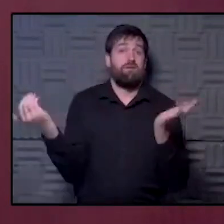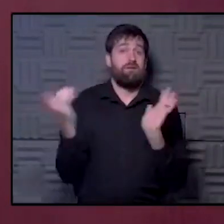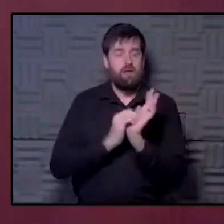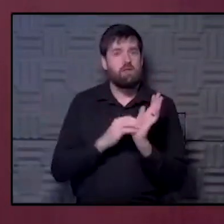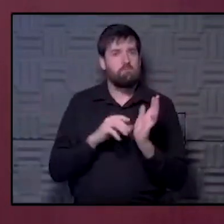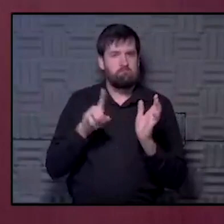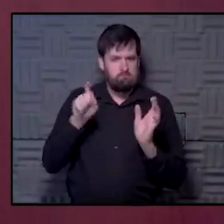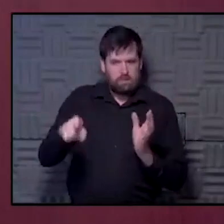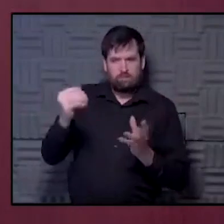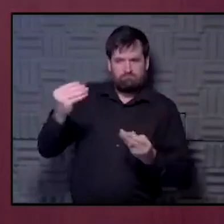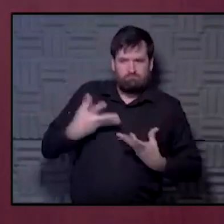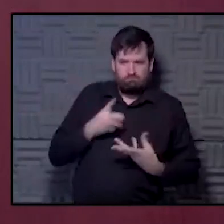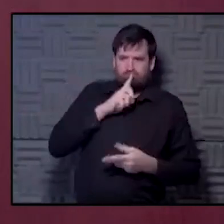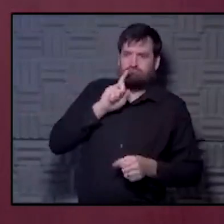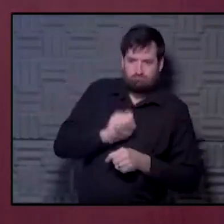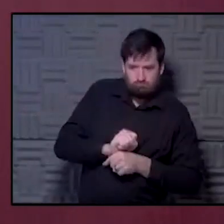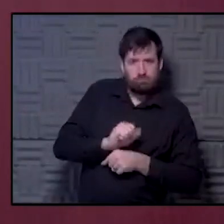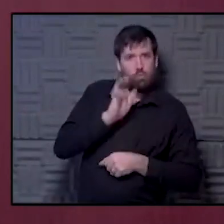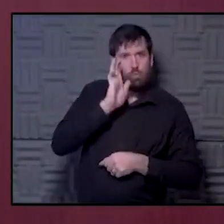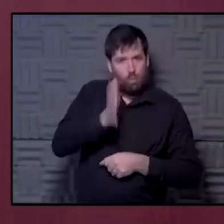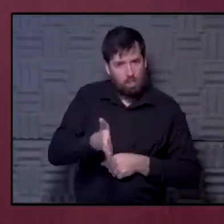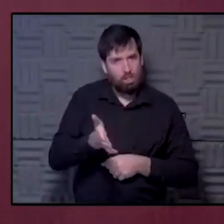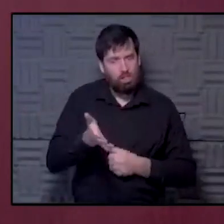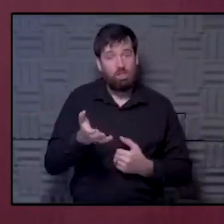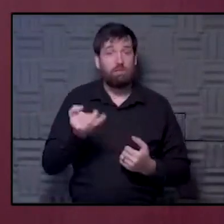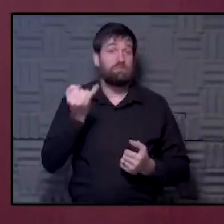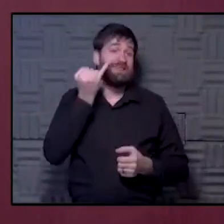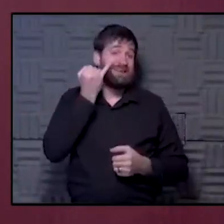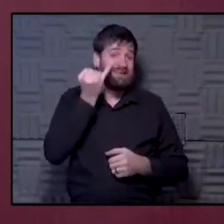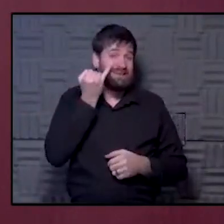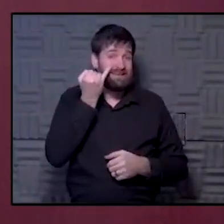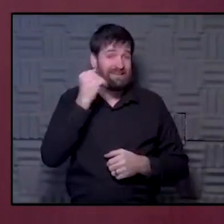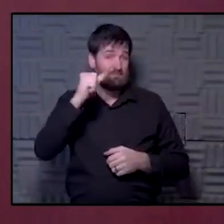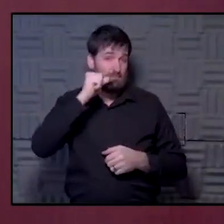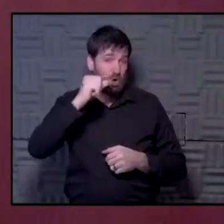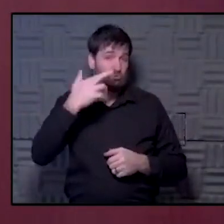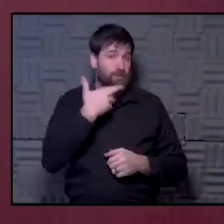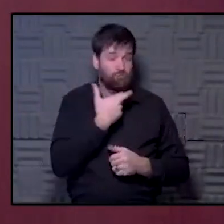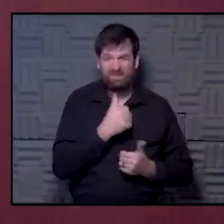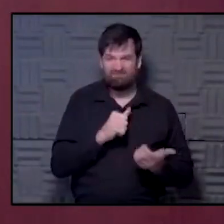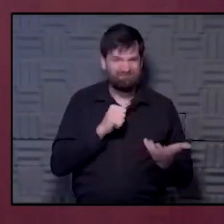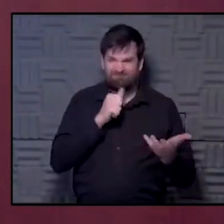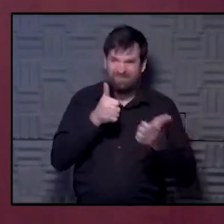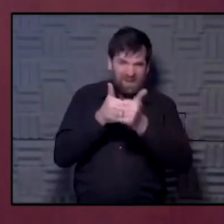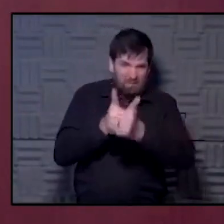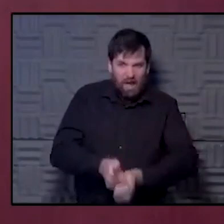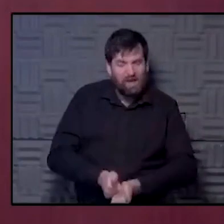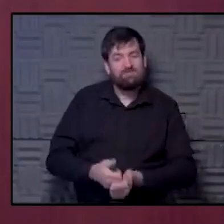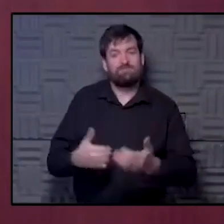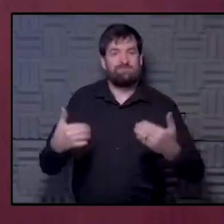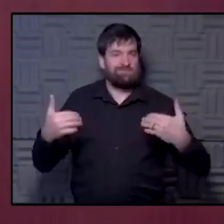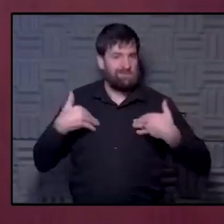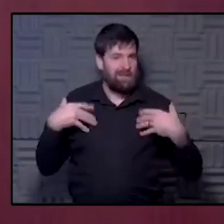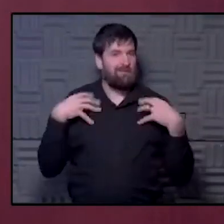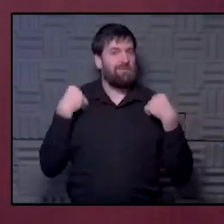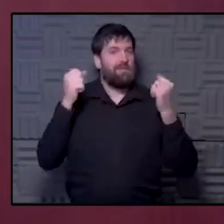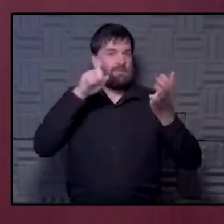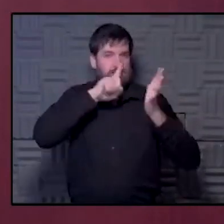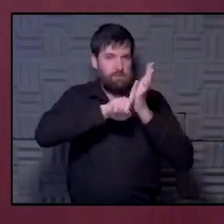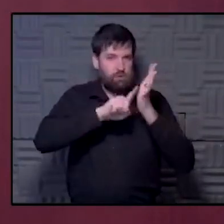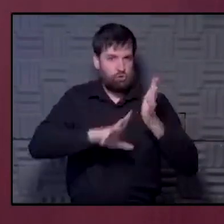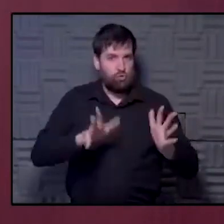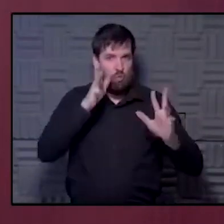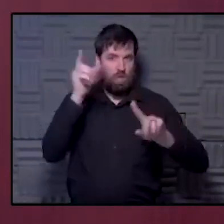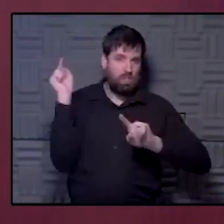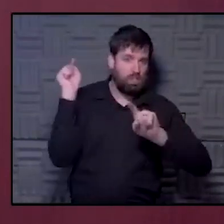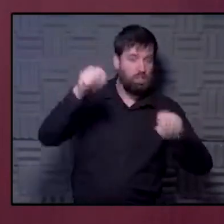be assured that that's going to continue, and that if there are some bars and restaurants who are not really compliant, we do have health inspectors who will go out there and we